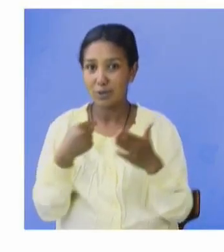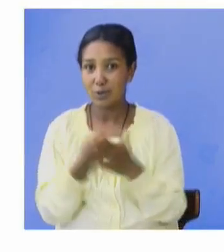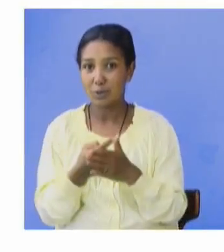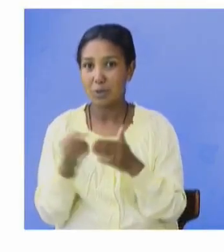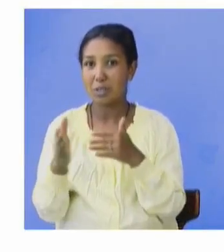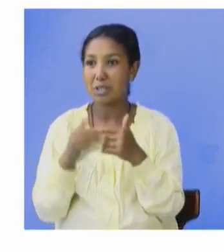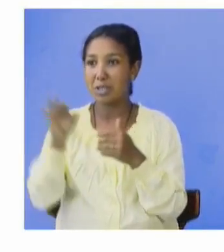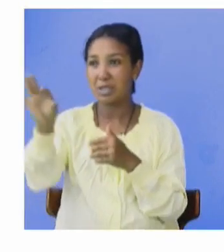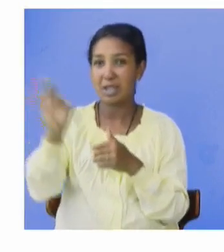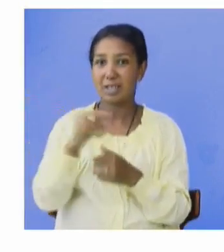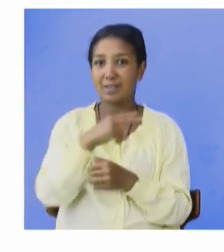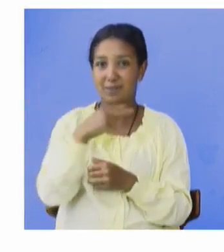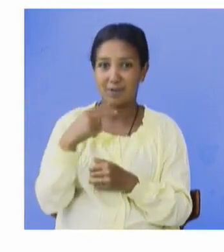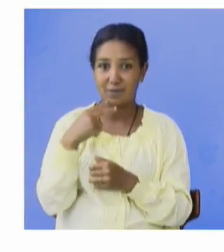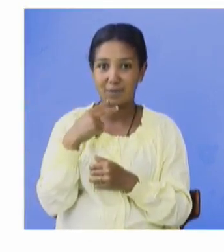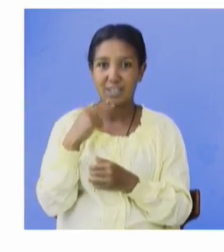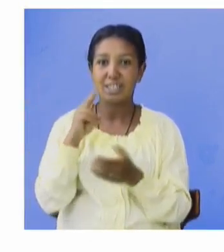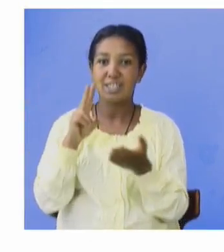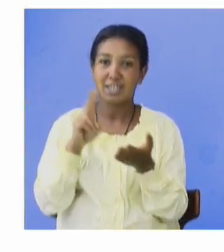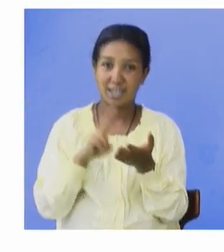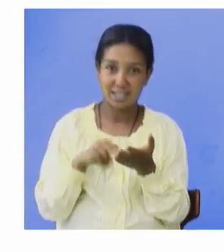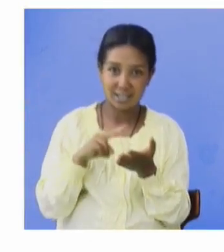take the verb read